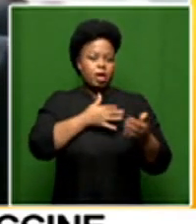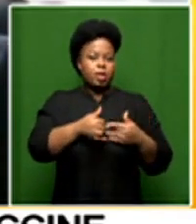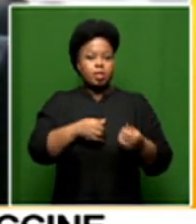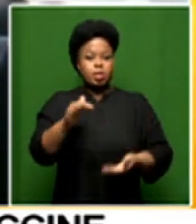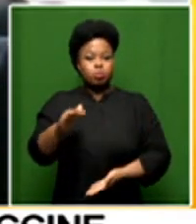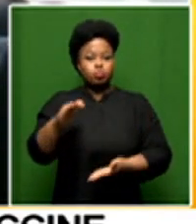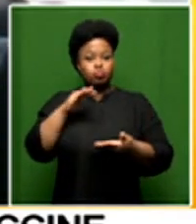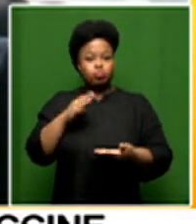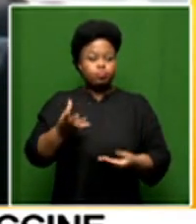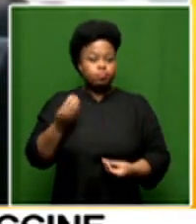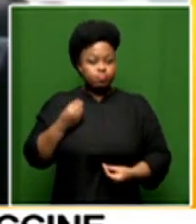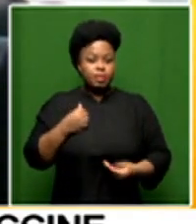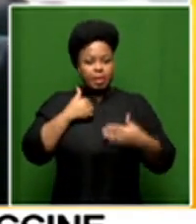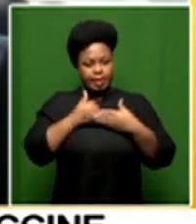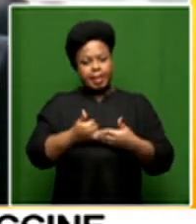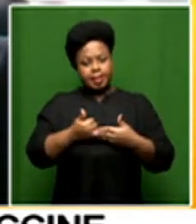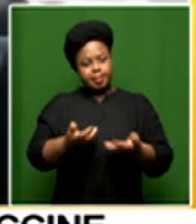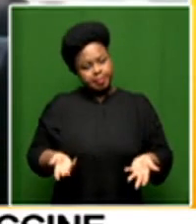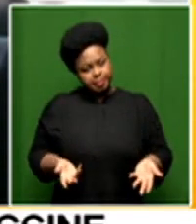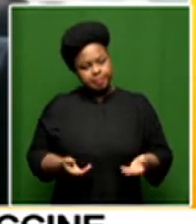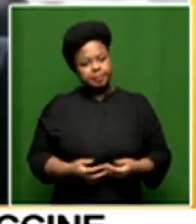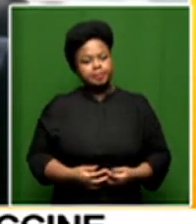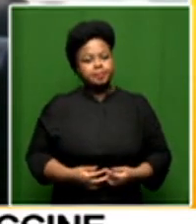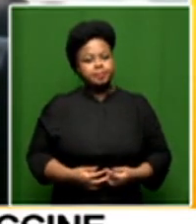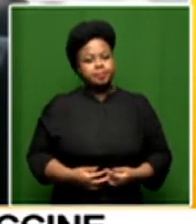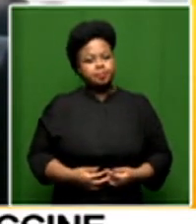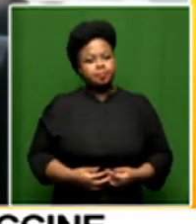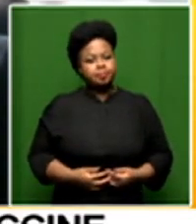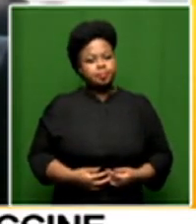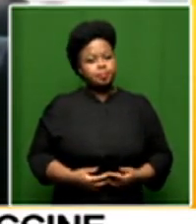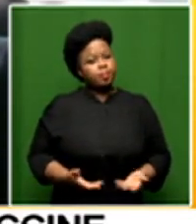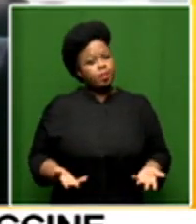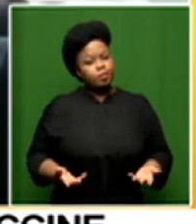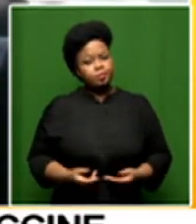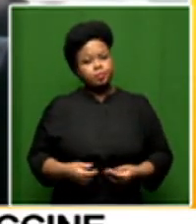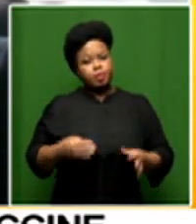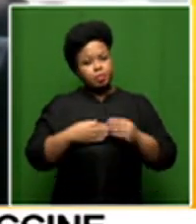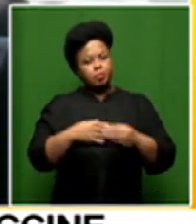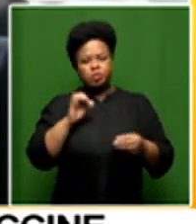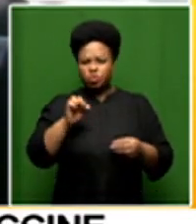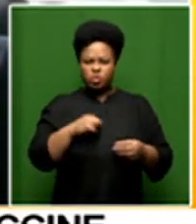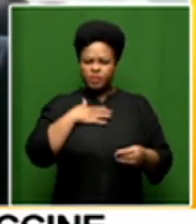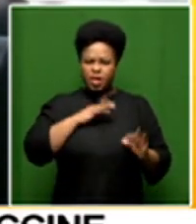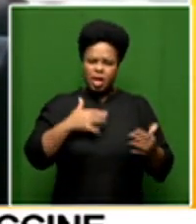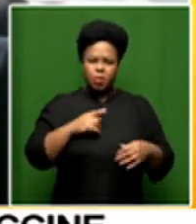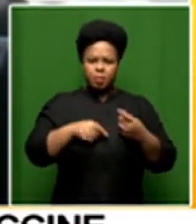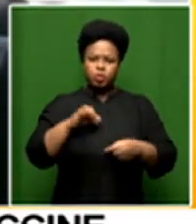vaccine we received, that would obviously be effective in the country. So how do your members feel about